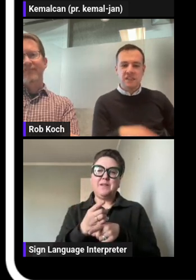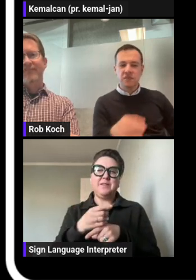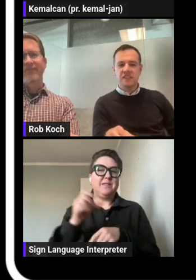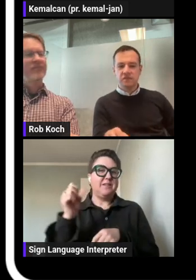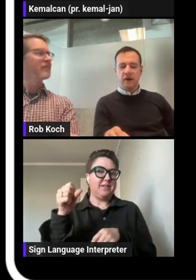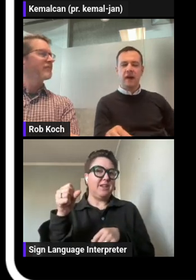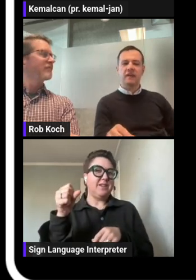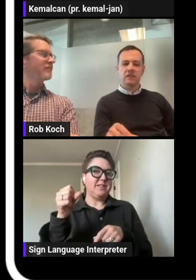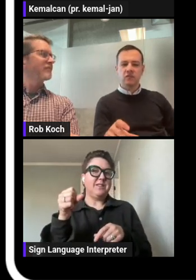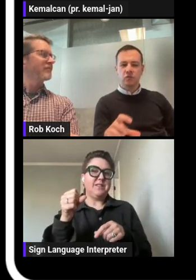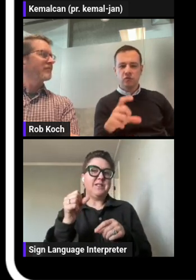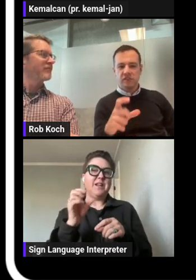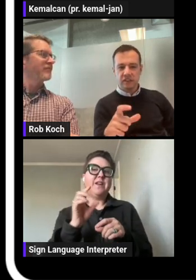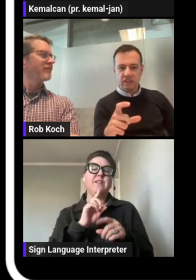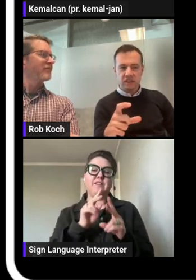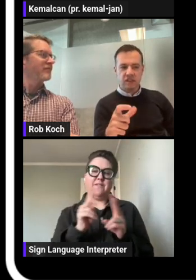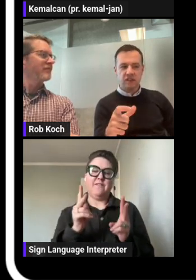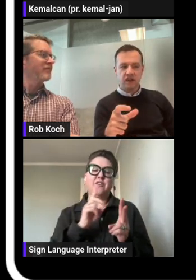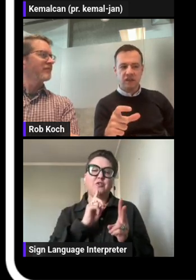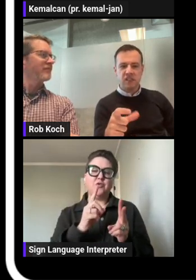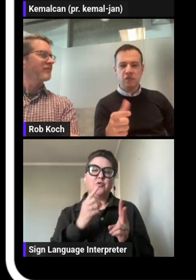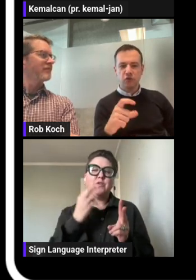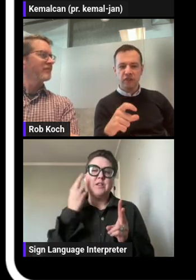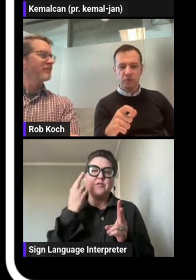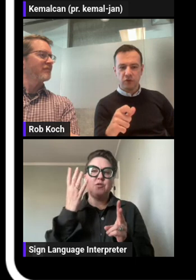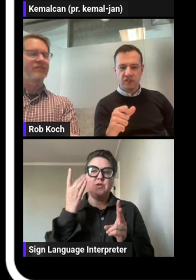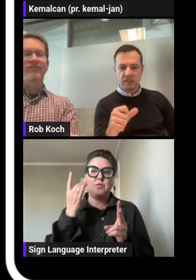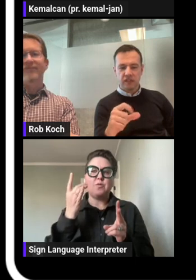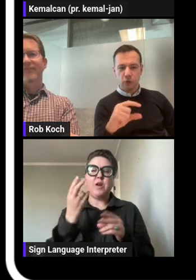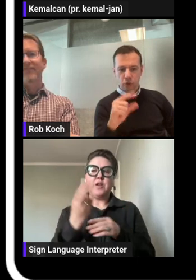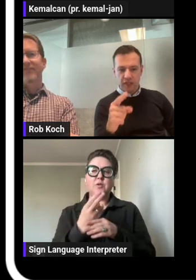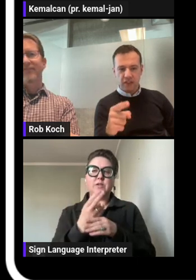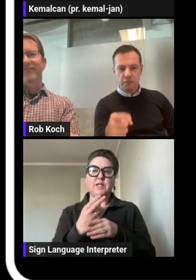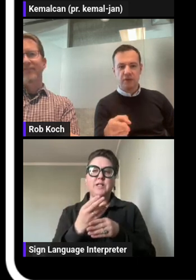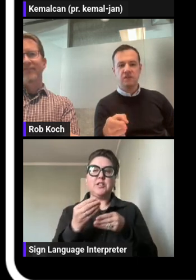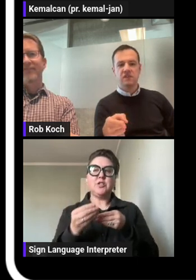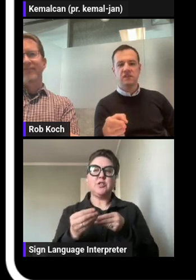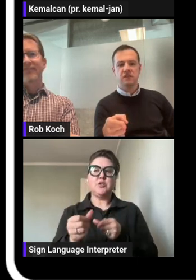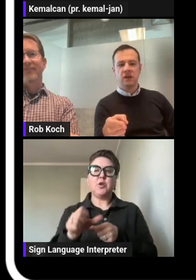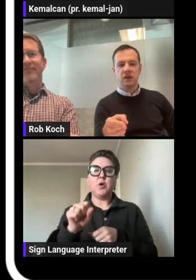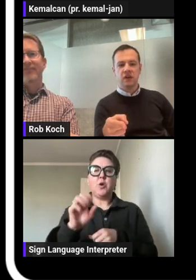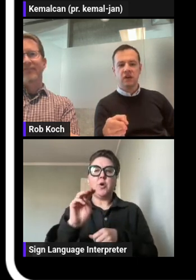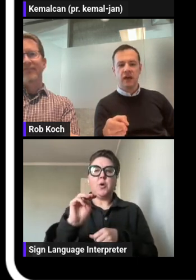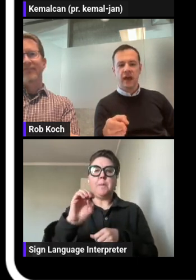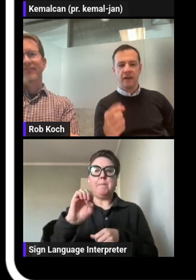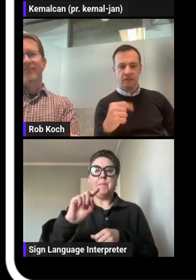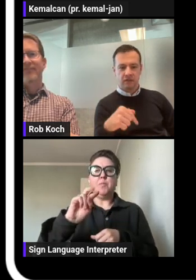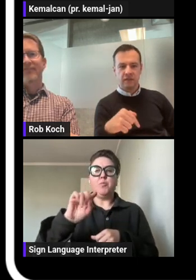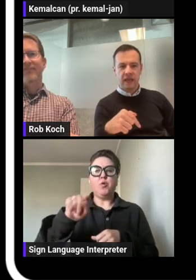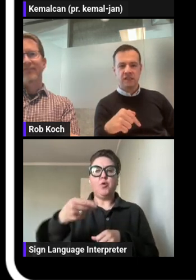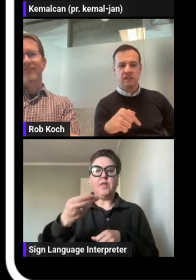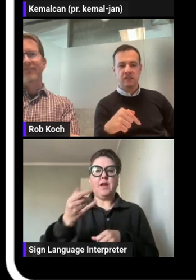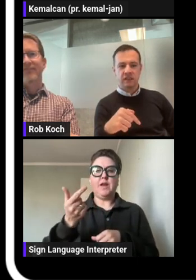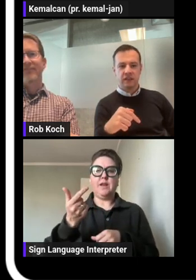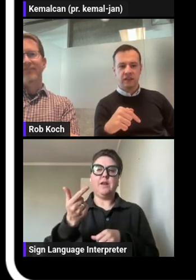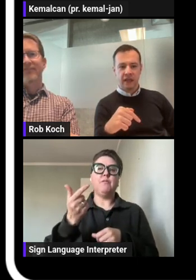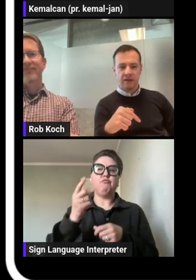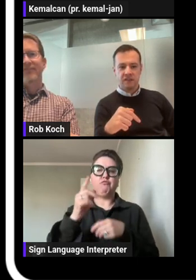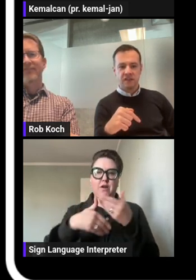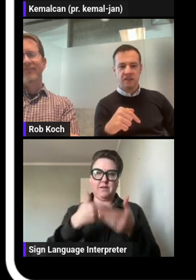true. That's the reason why using this smoothing process and looking the previous and